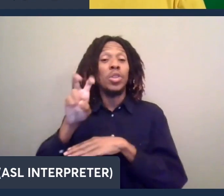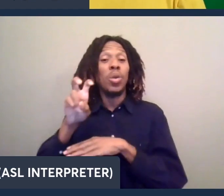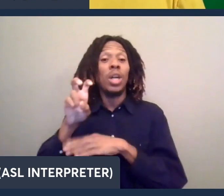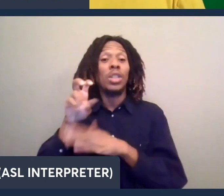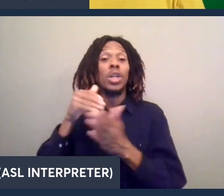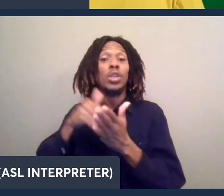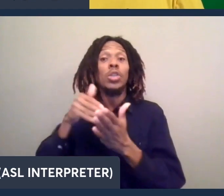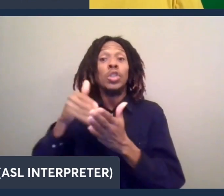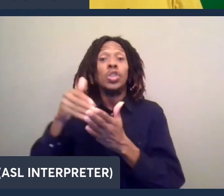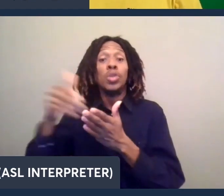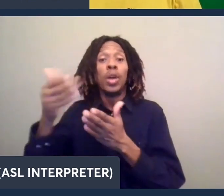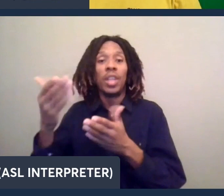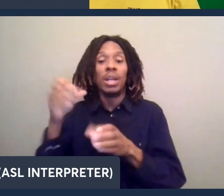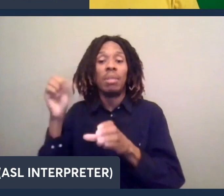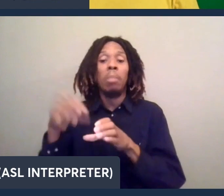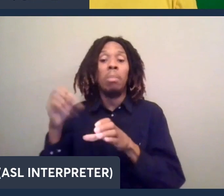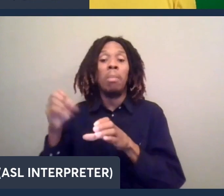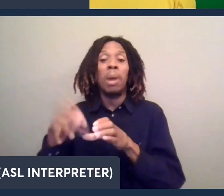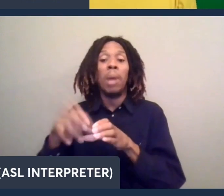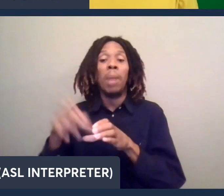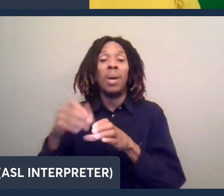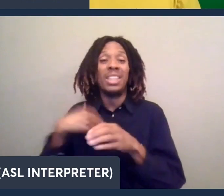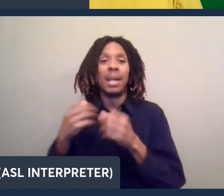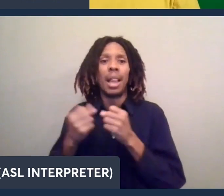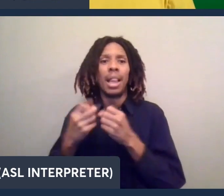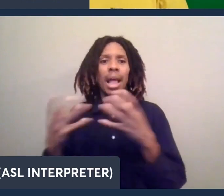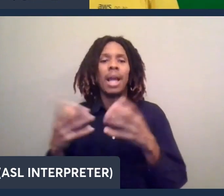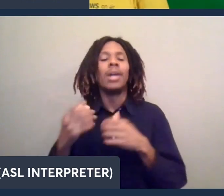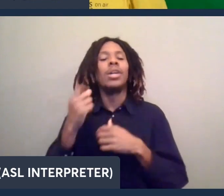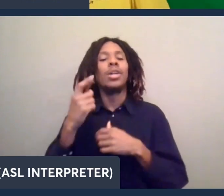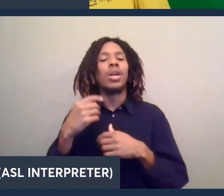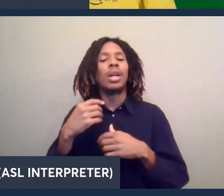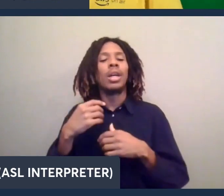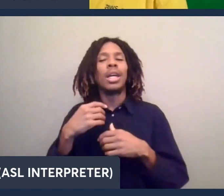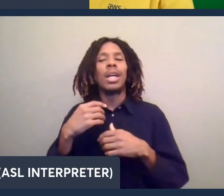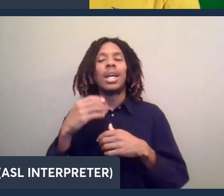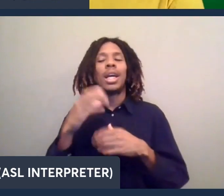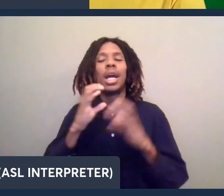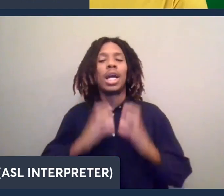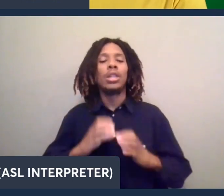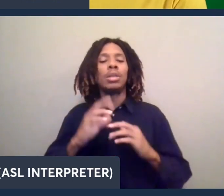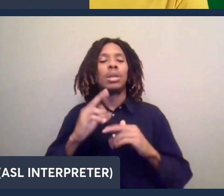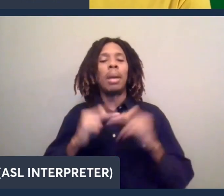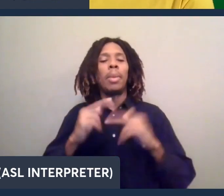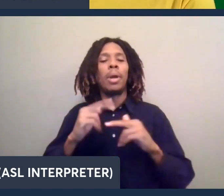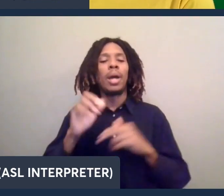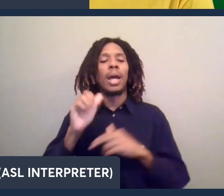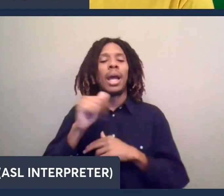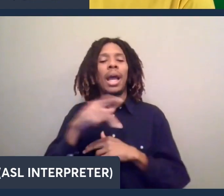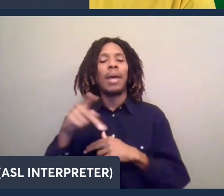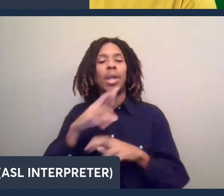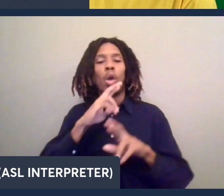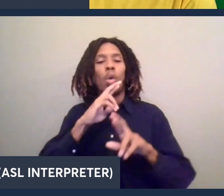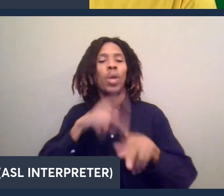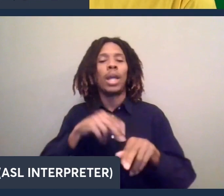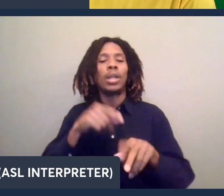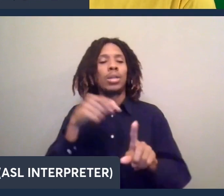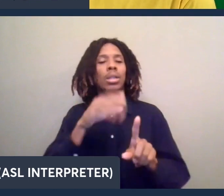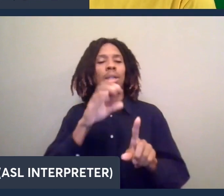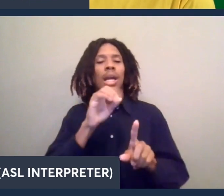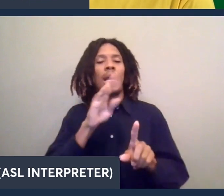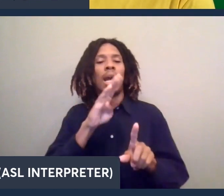So that's a lot of objects. So often customers build applications that react to these object